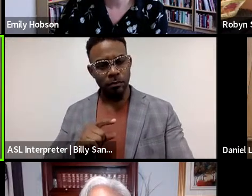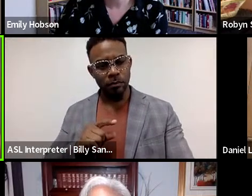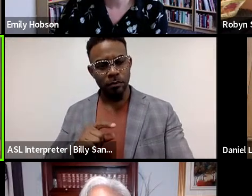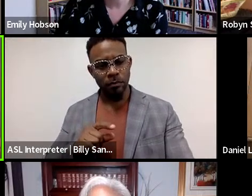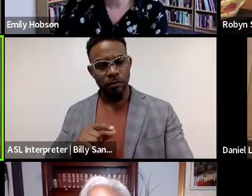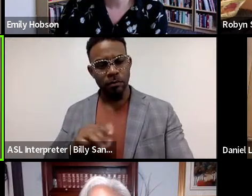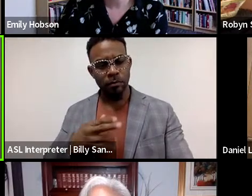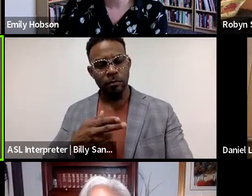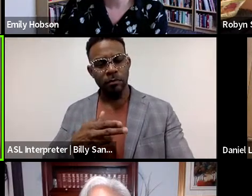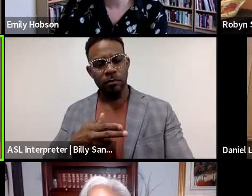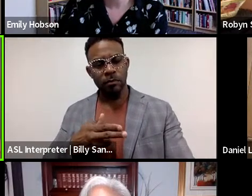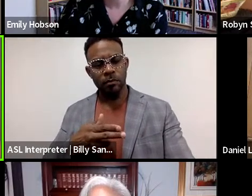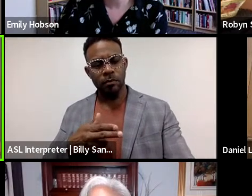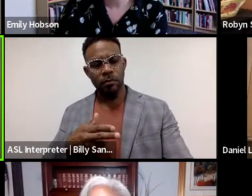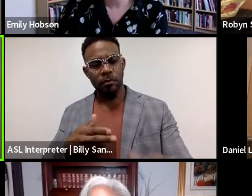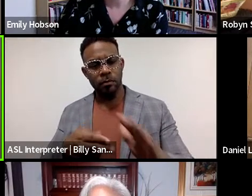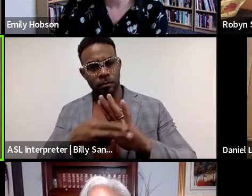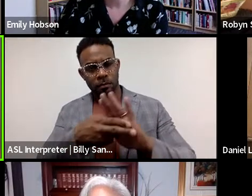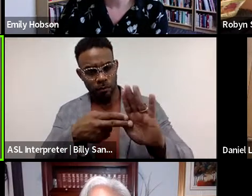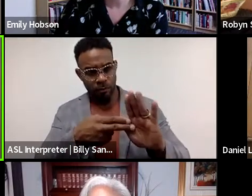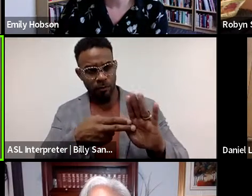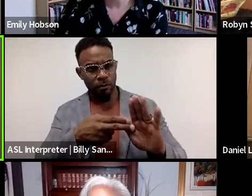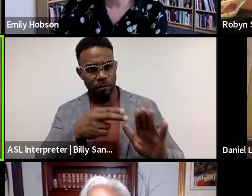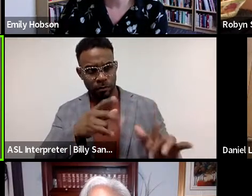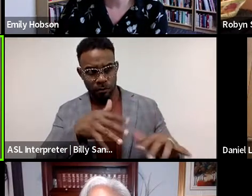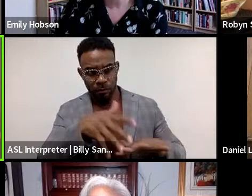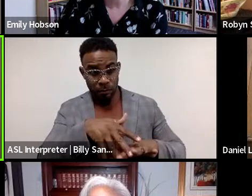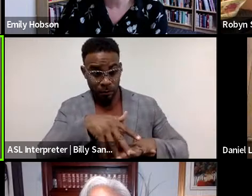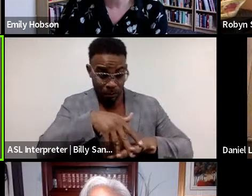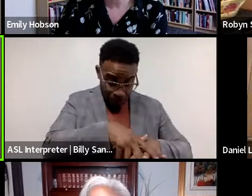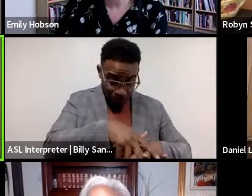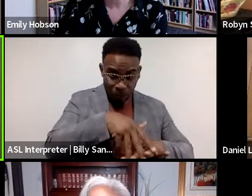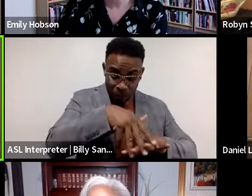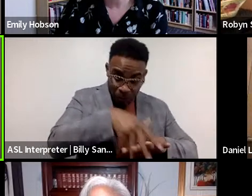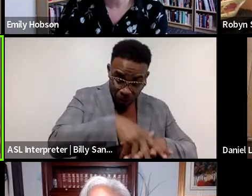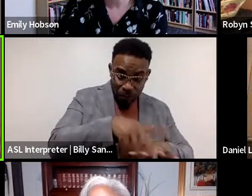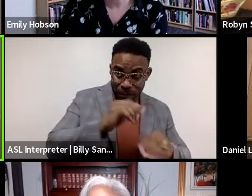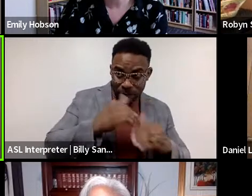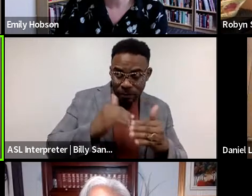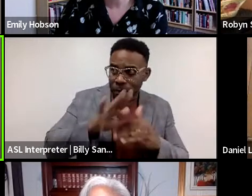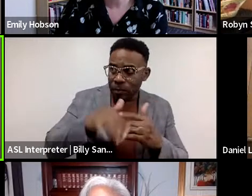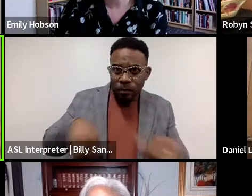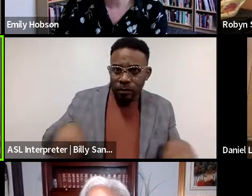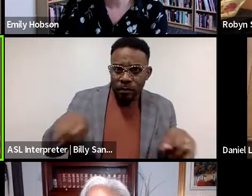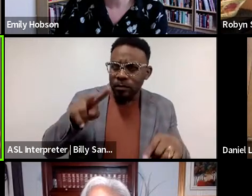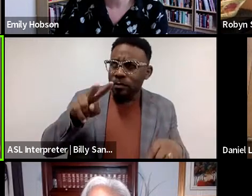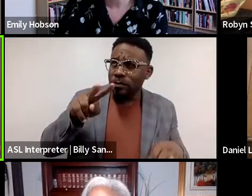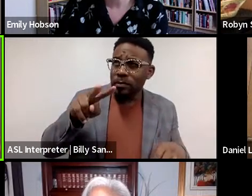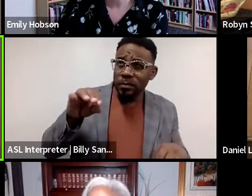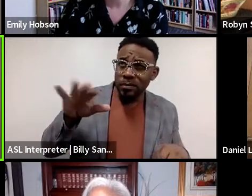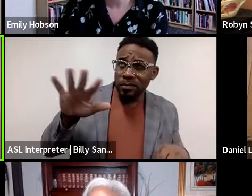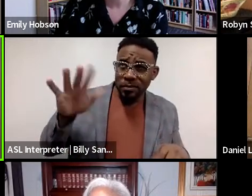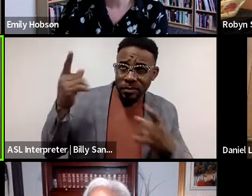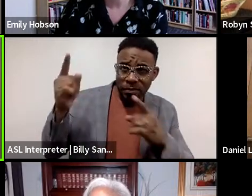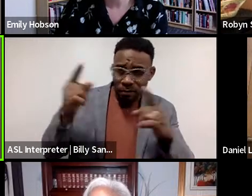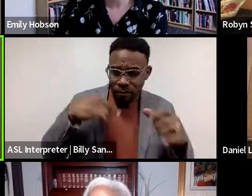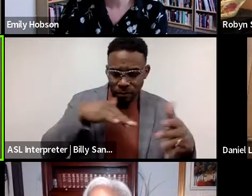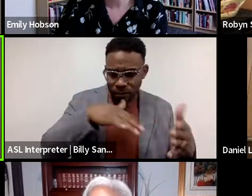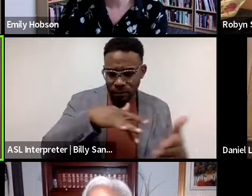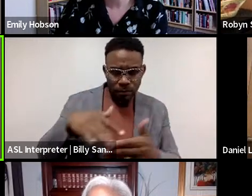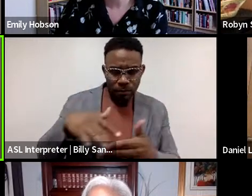In labeling this form of political violence, which was rooted, which, you know, nearly all of the 2000 some incidents that I